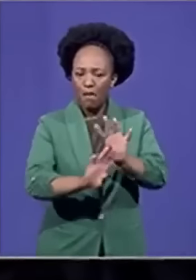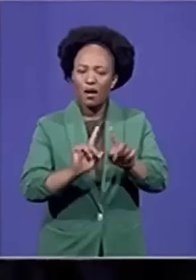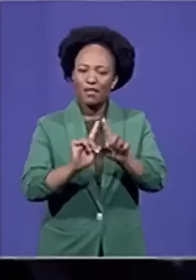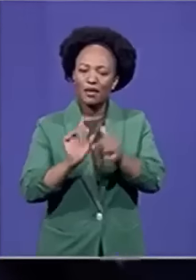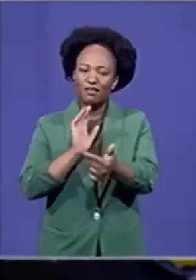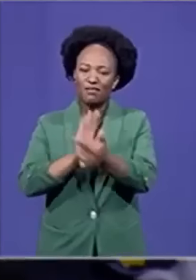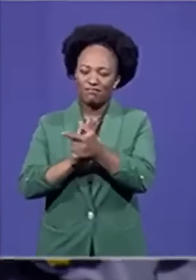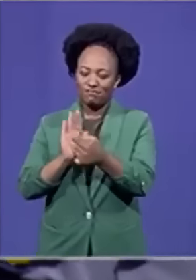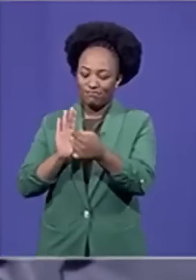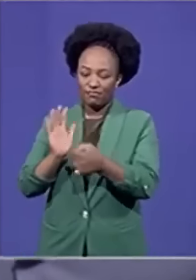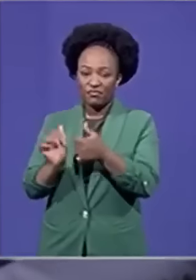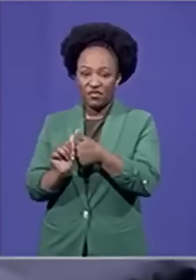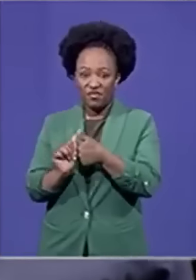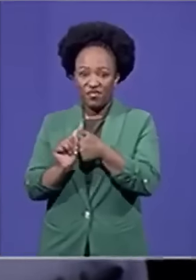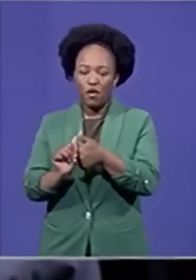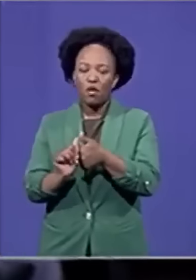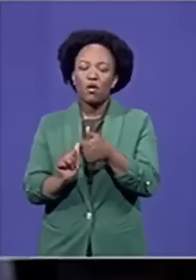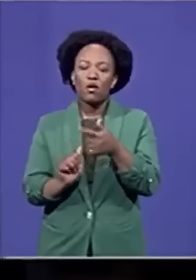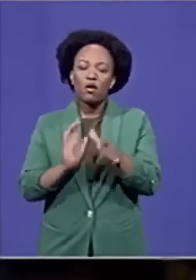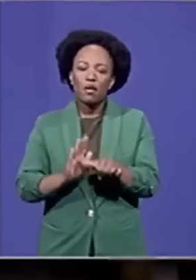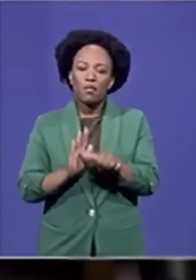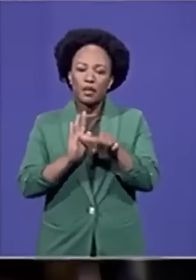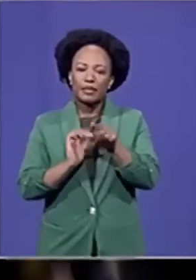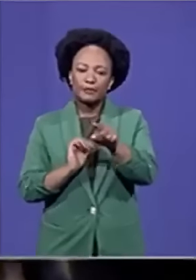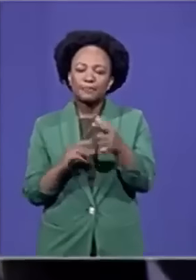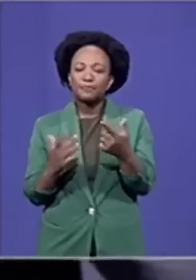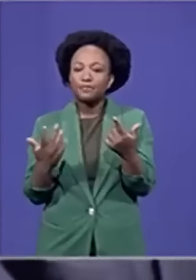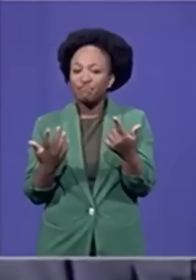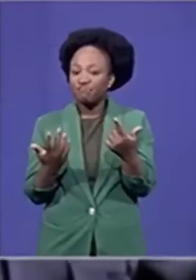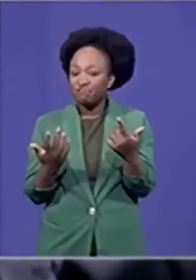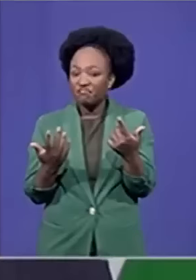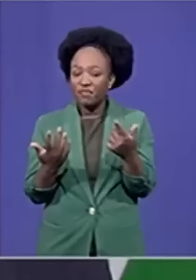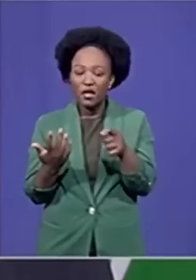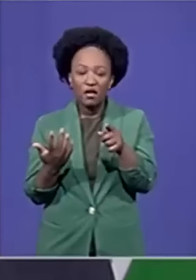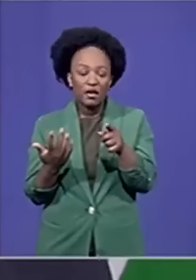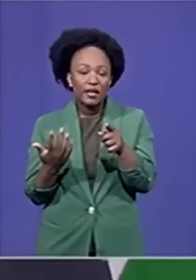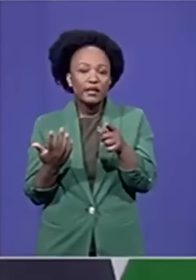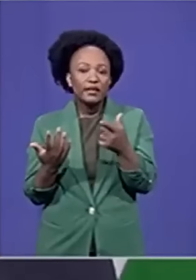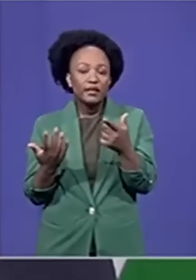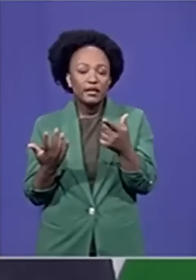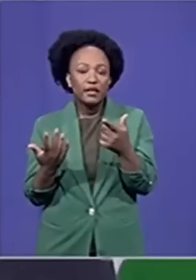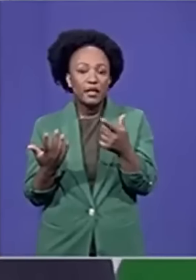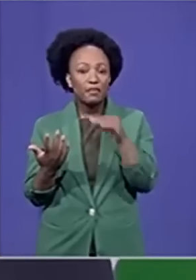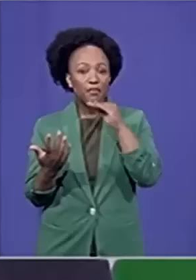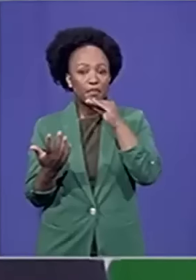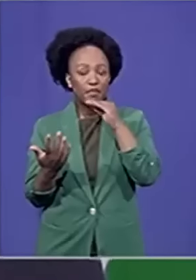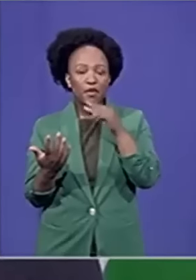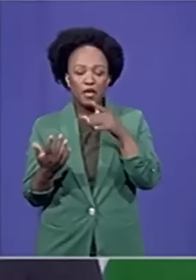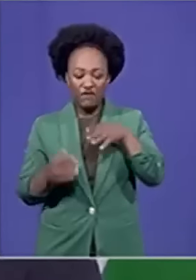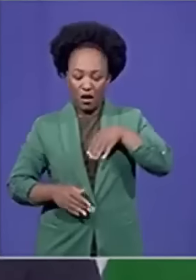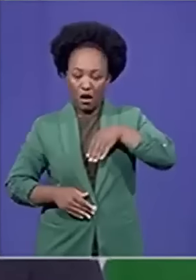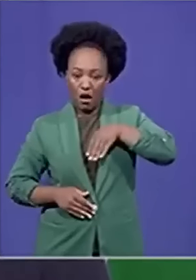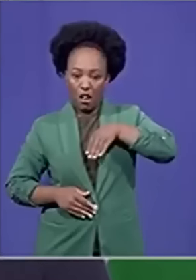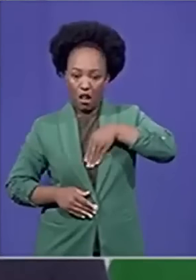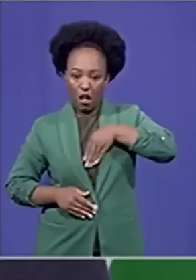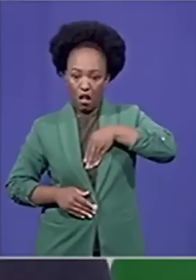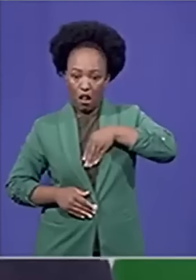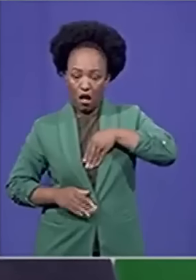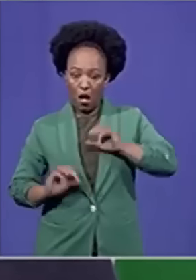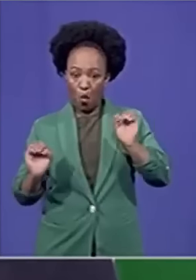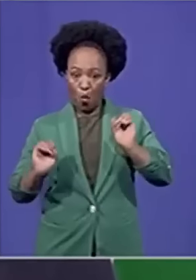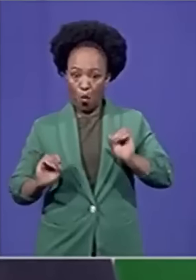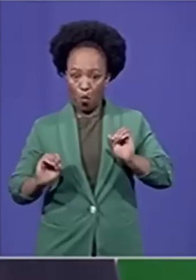law. And a very important one ke gore house in possession of a valid accreditation card, please do stay